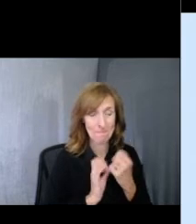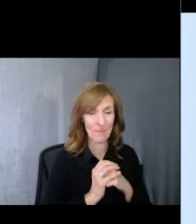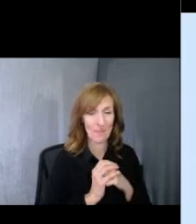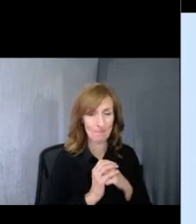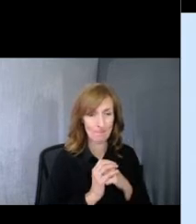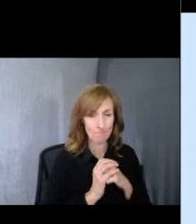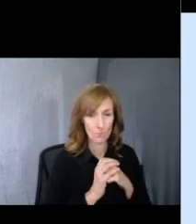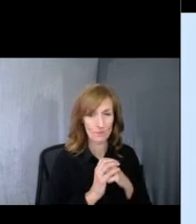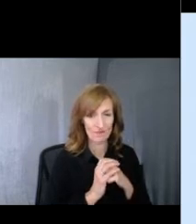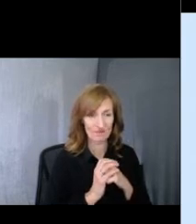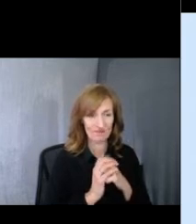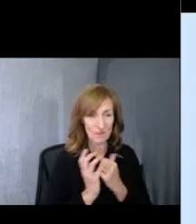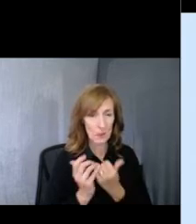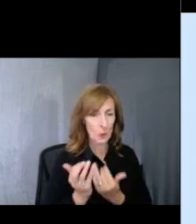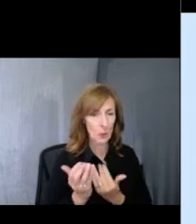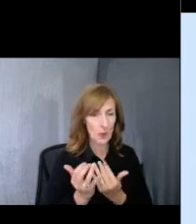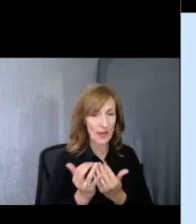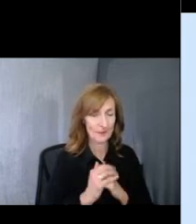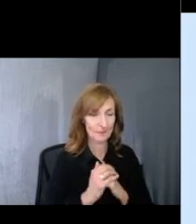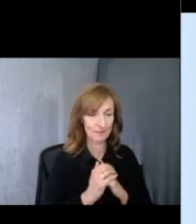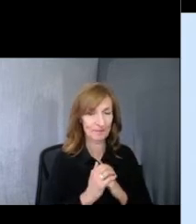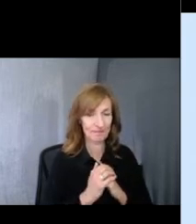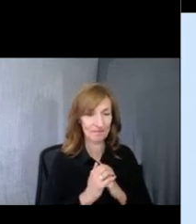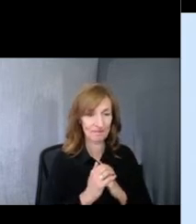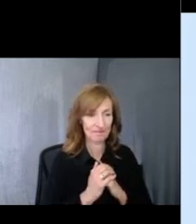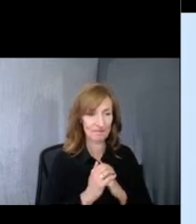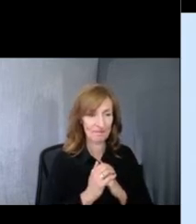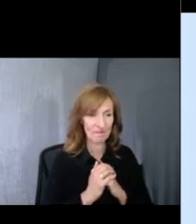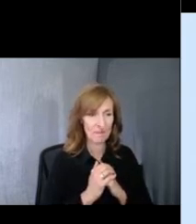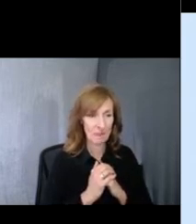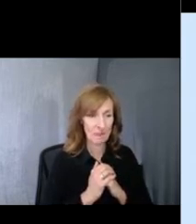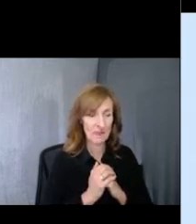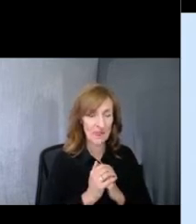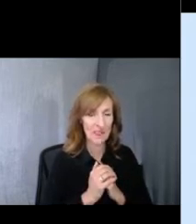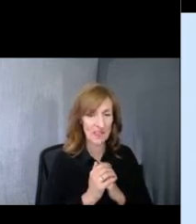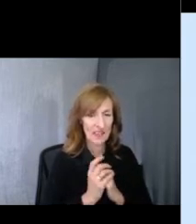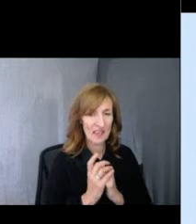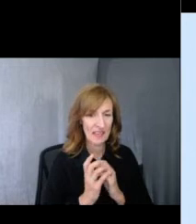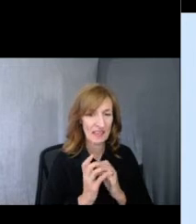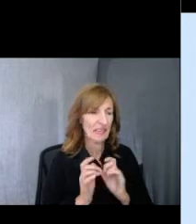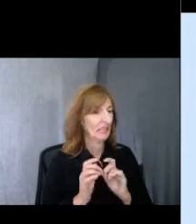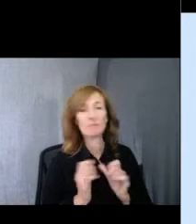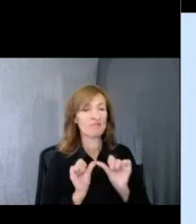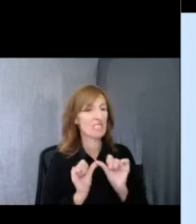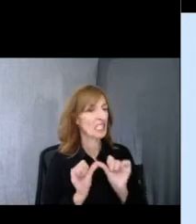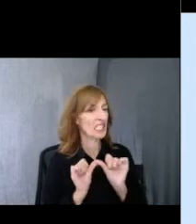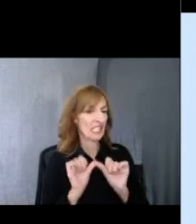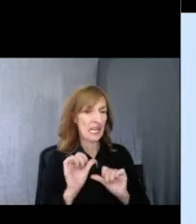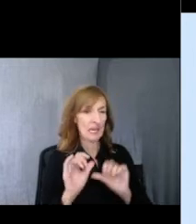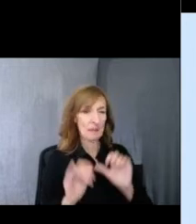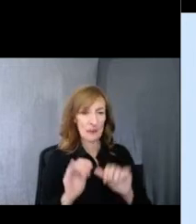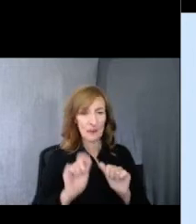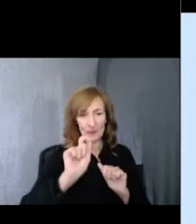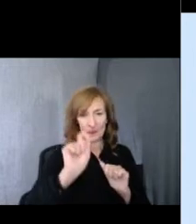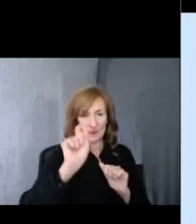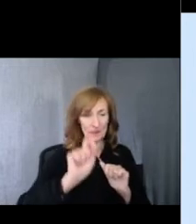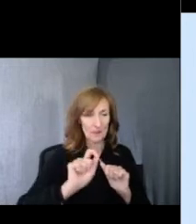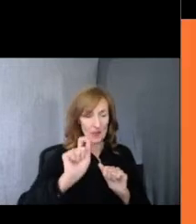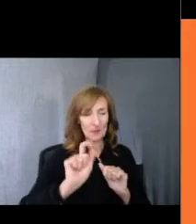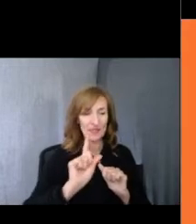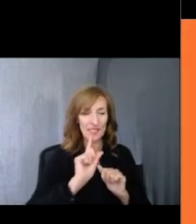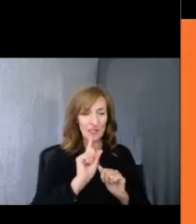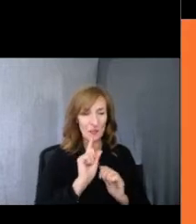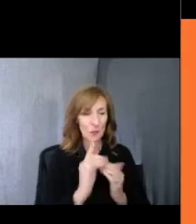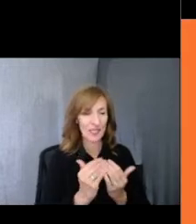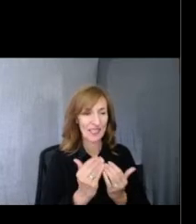And we're just finishing up our last few questions. Keep keying those in. This is kind of an easier one. We'll start